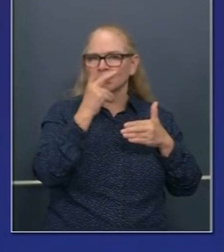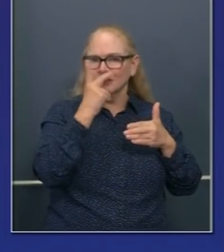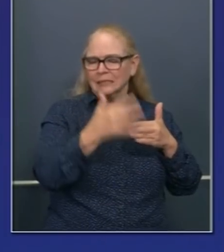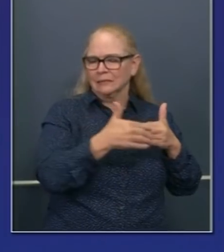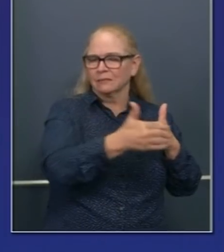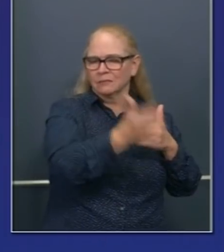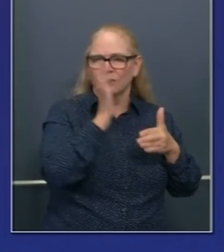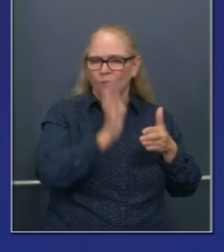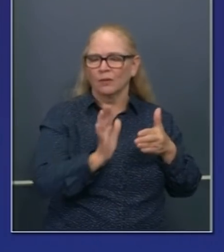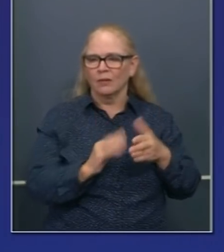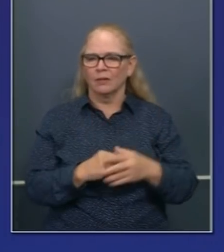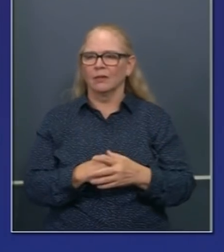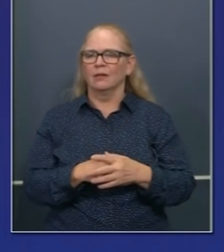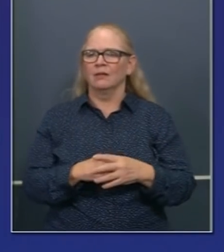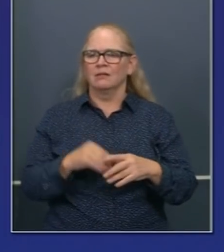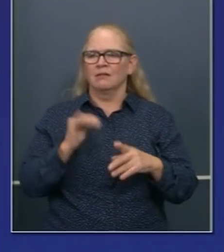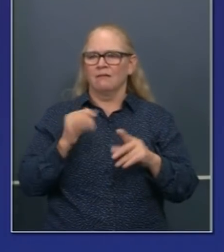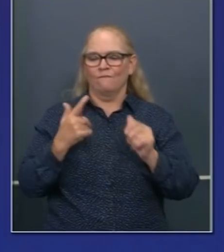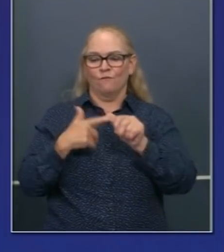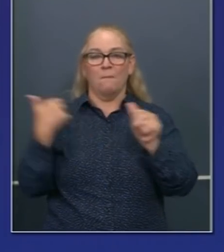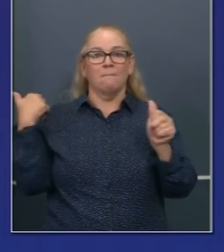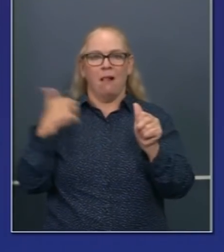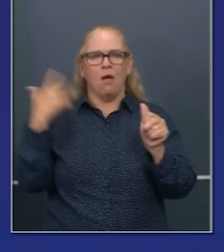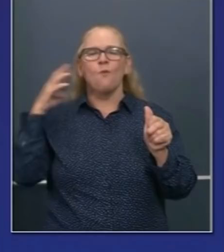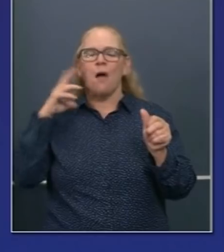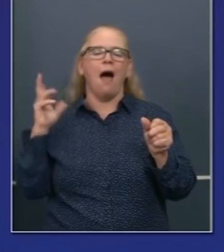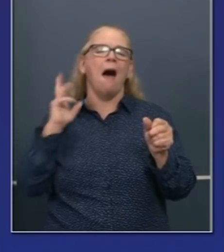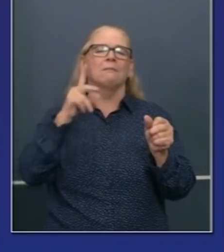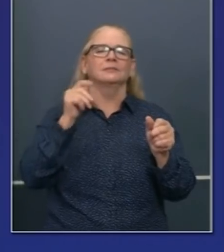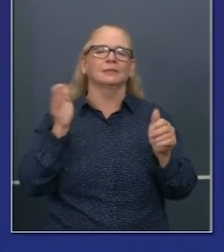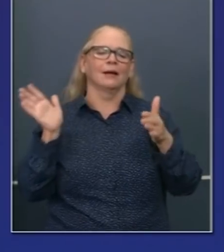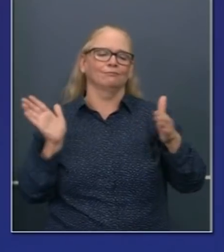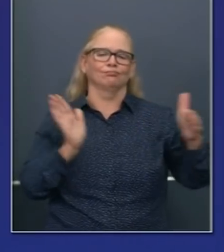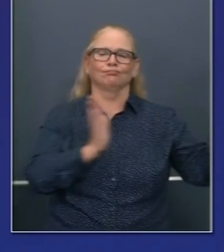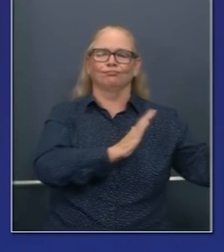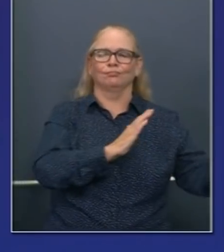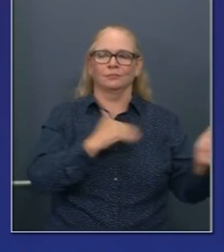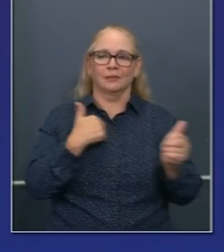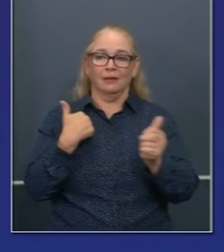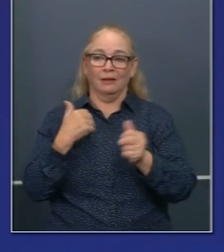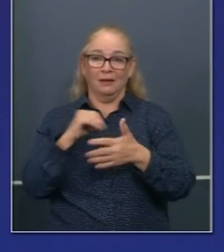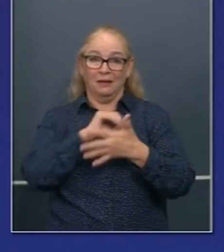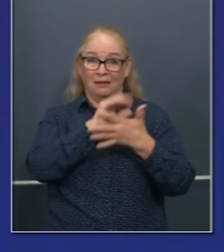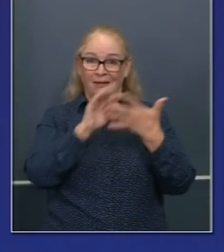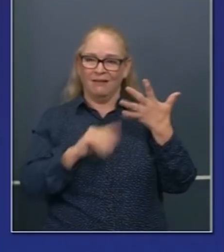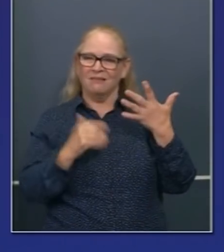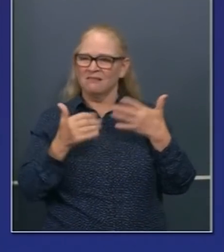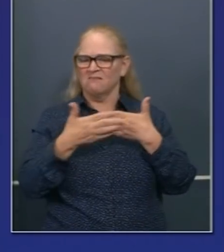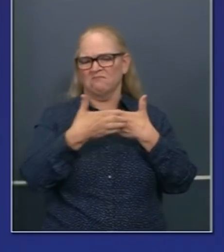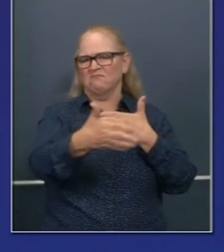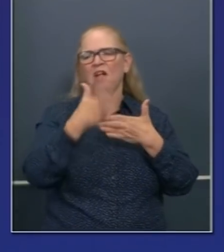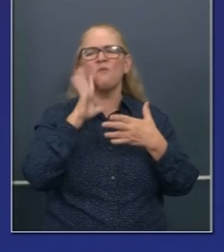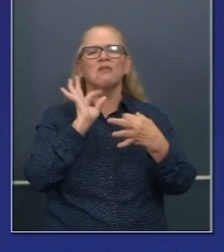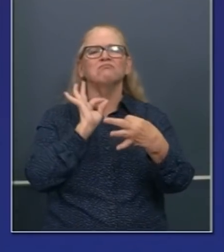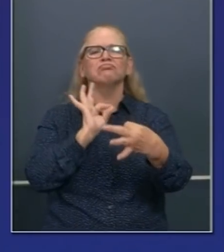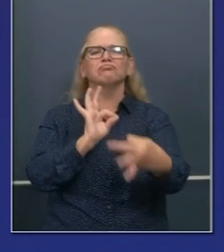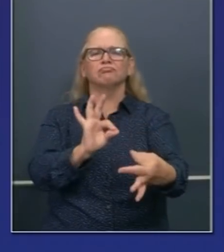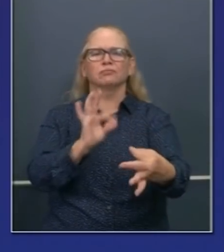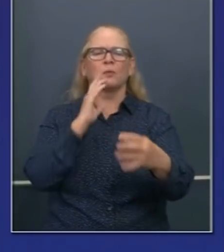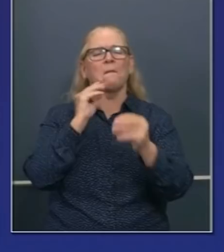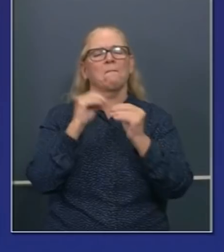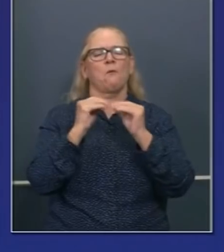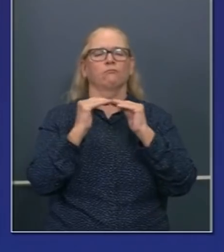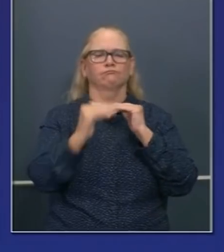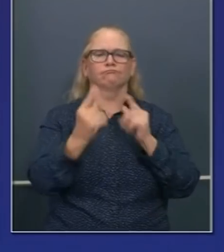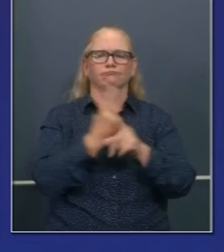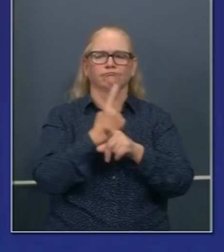positives from that backlog. If you're following me, I'm impressed and grateful. It's a long-winded way of saying that